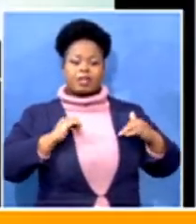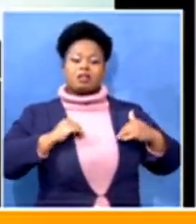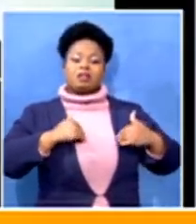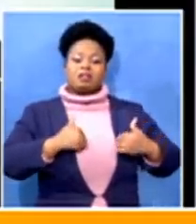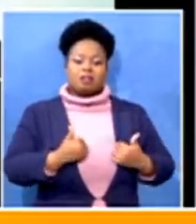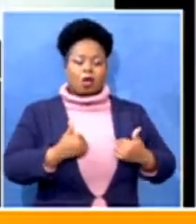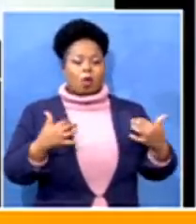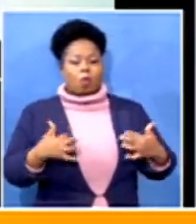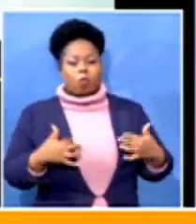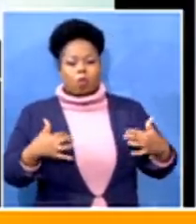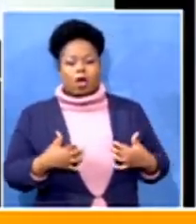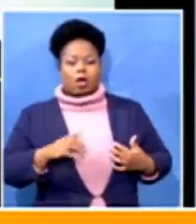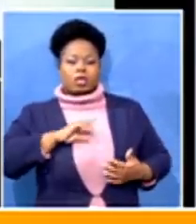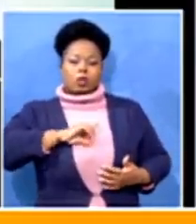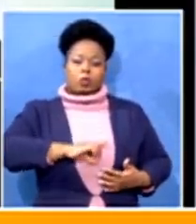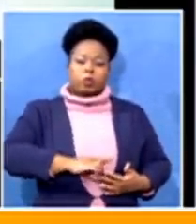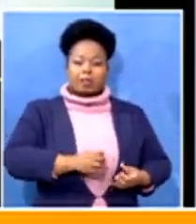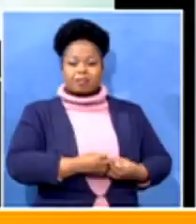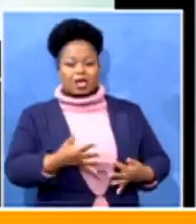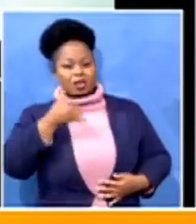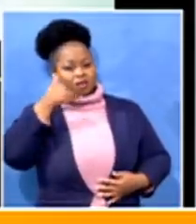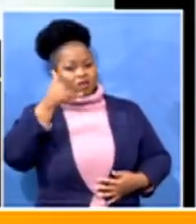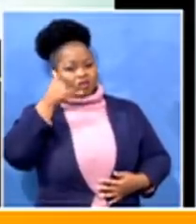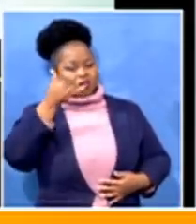the organization for help during this time.